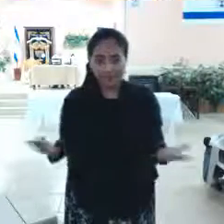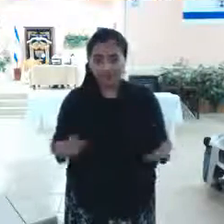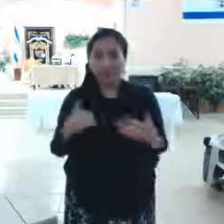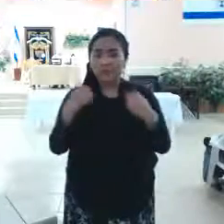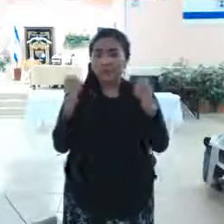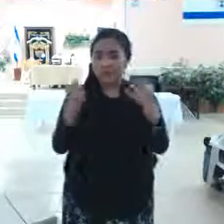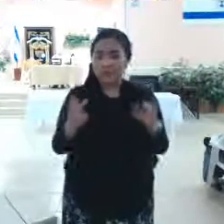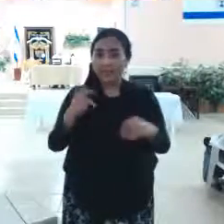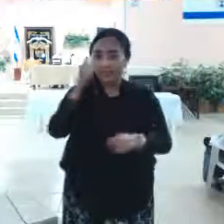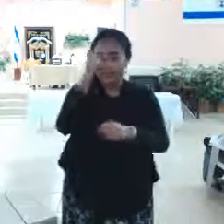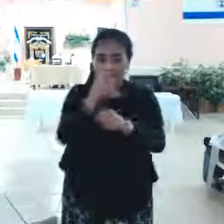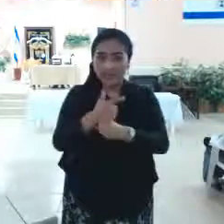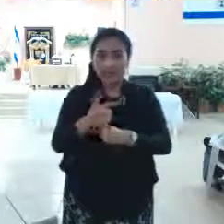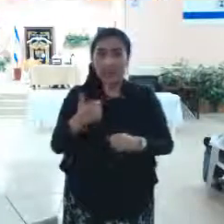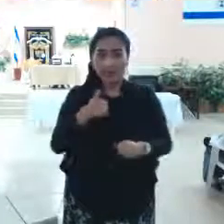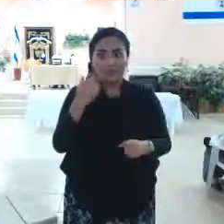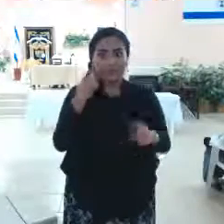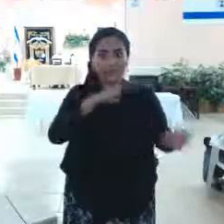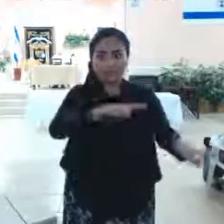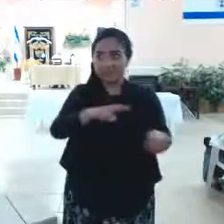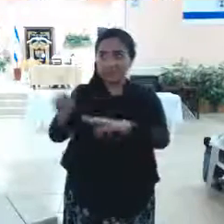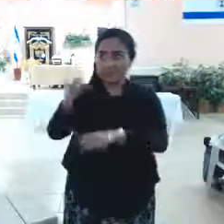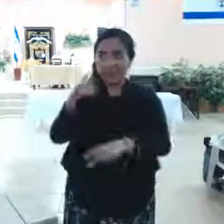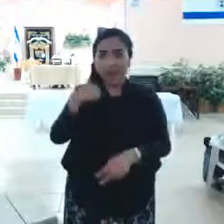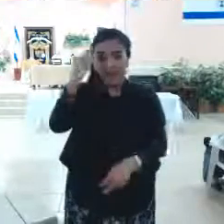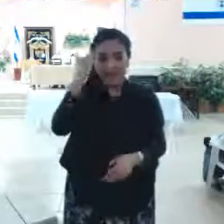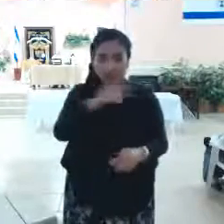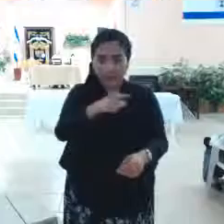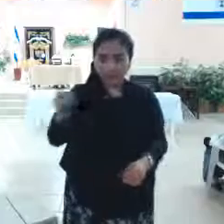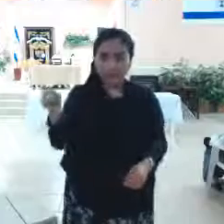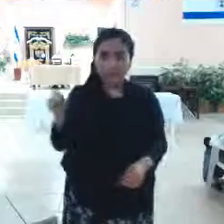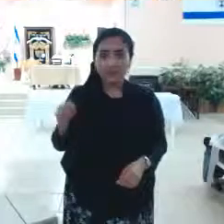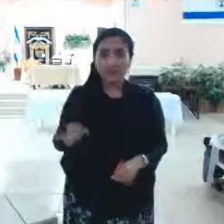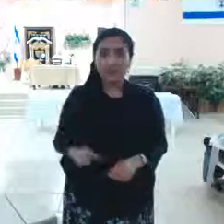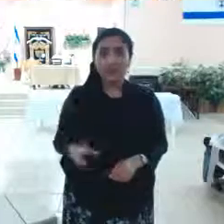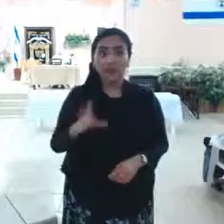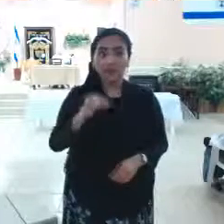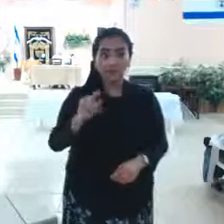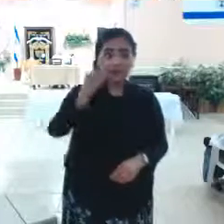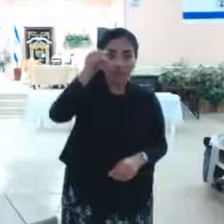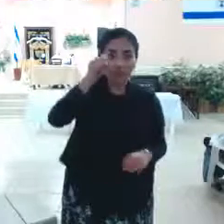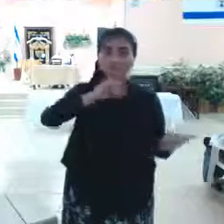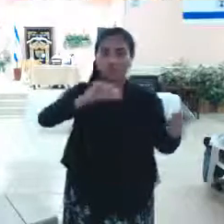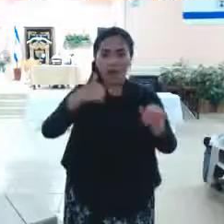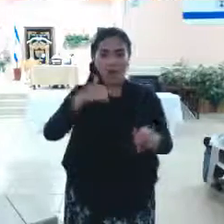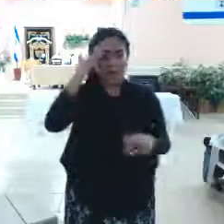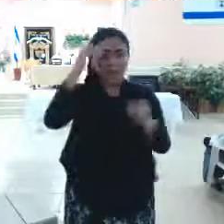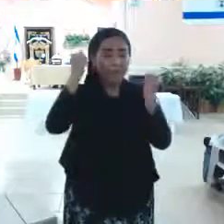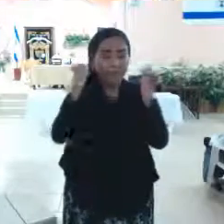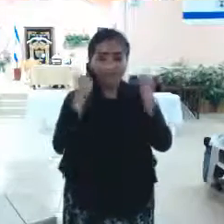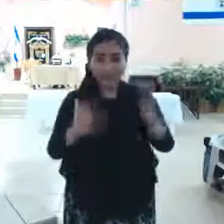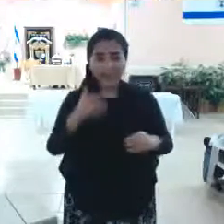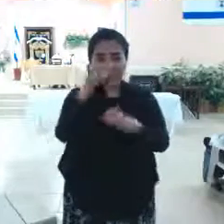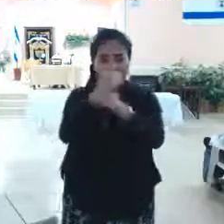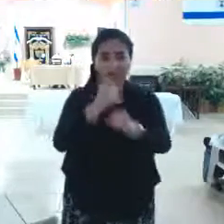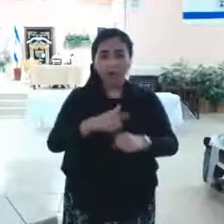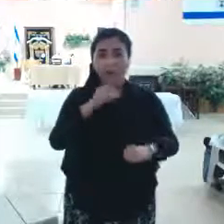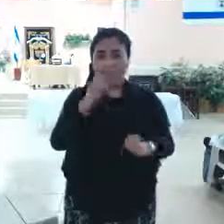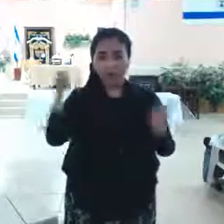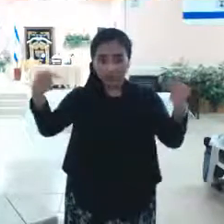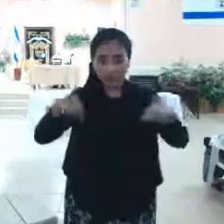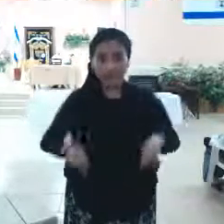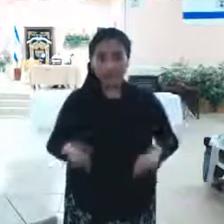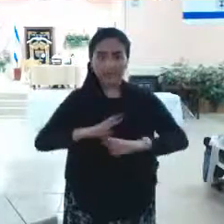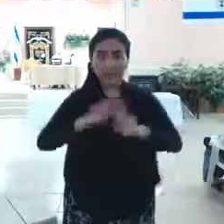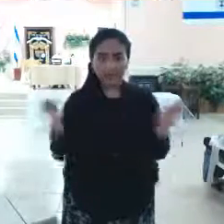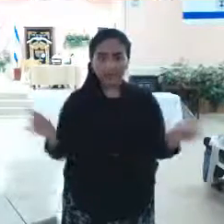valuable, brothers and sisters. Here there are so many, I'm looking at them because I know them. And there I know many brothers and sisters